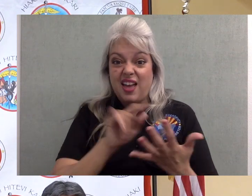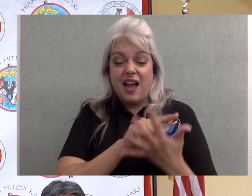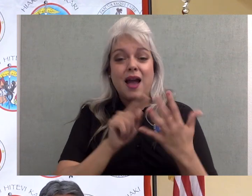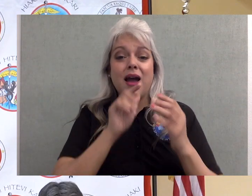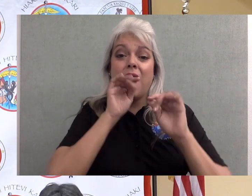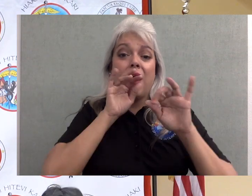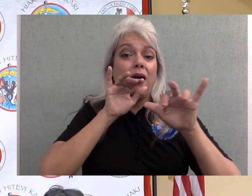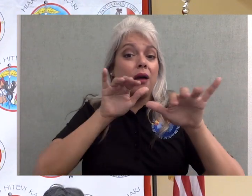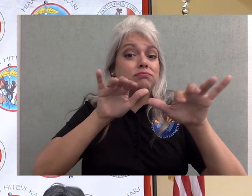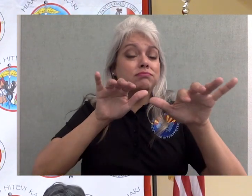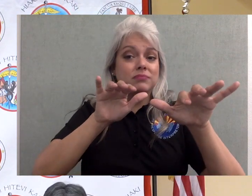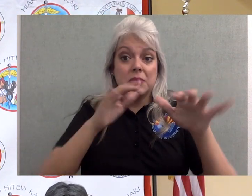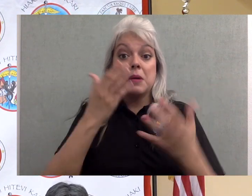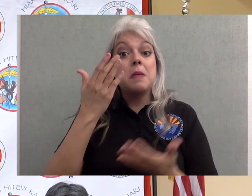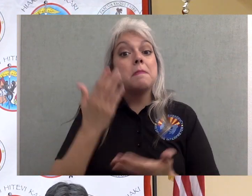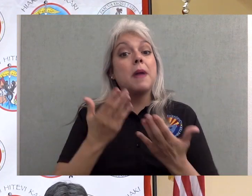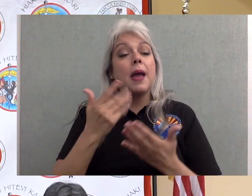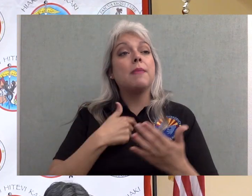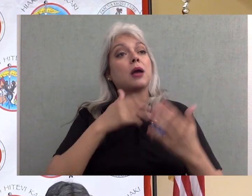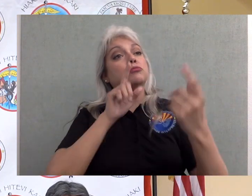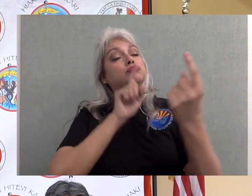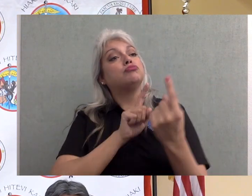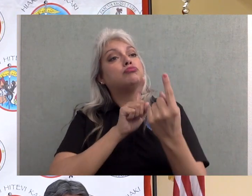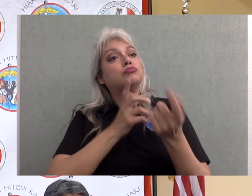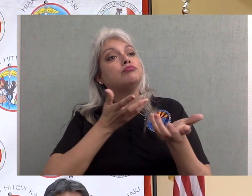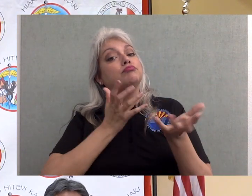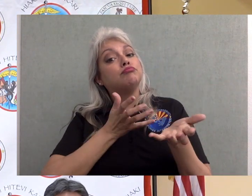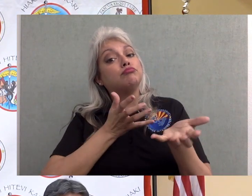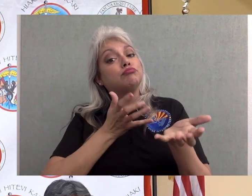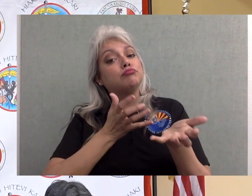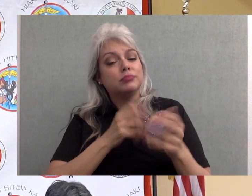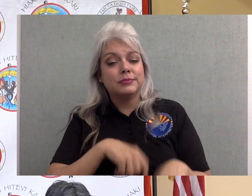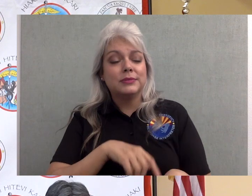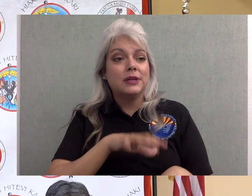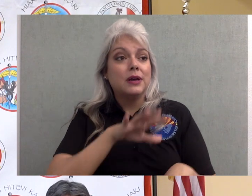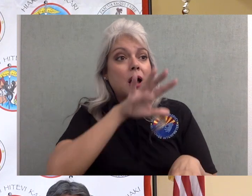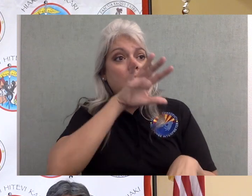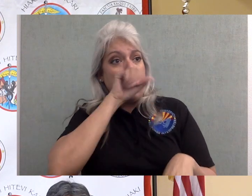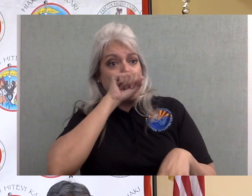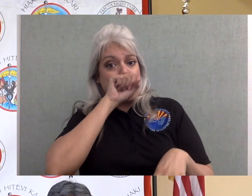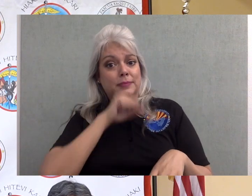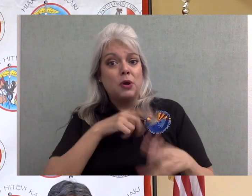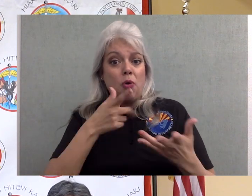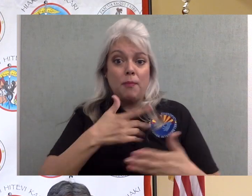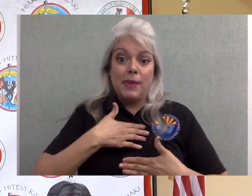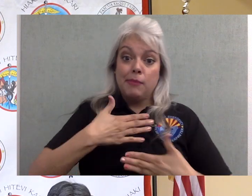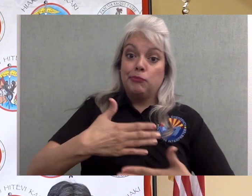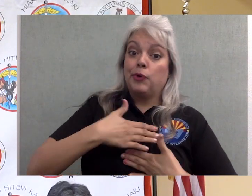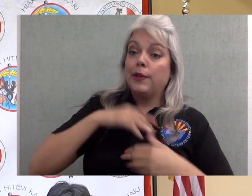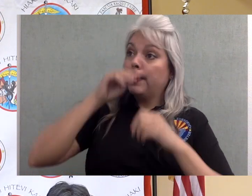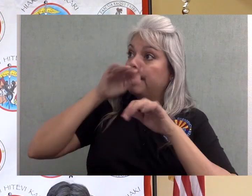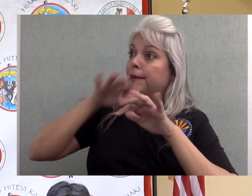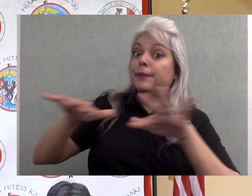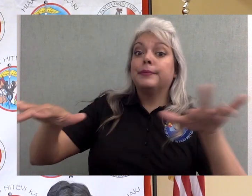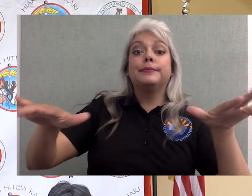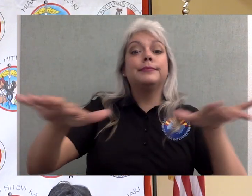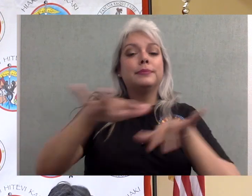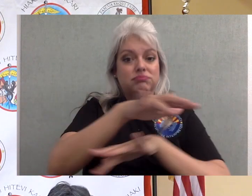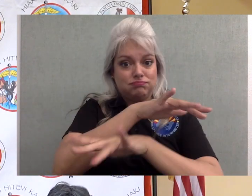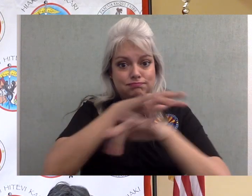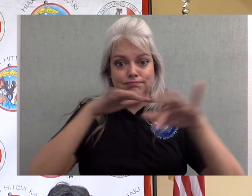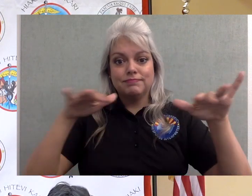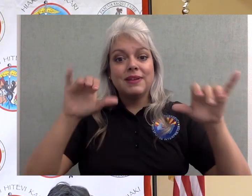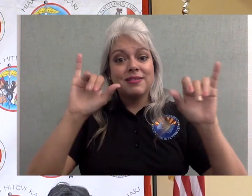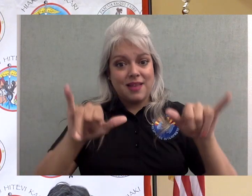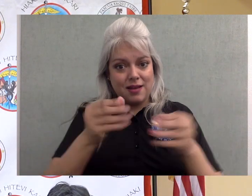symptoms, but if you're talking, breathing, or just exhaling in a loud way, you can be